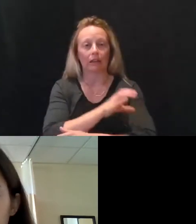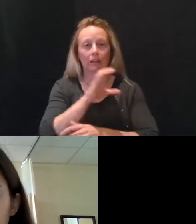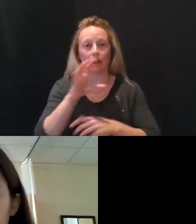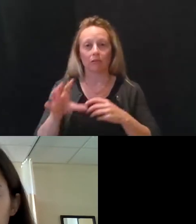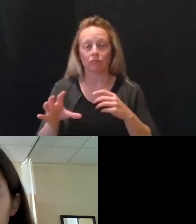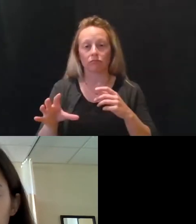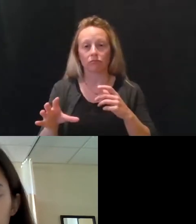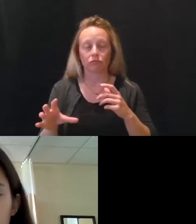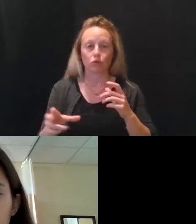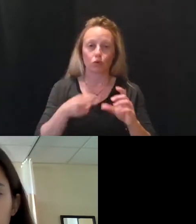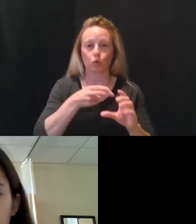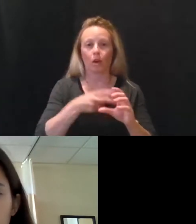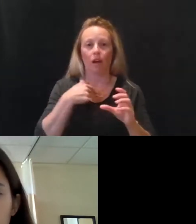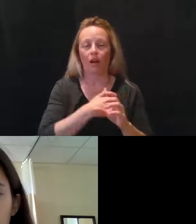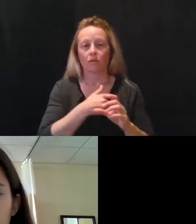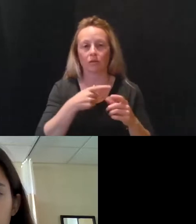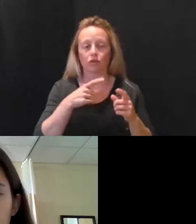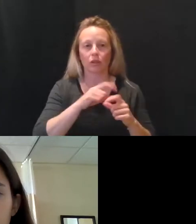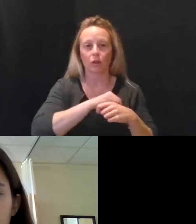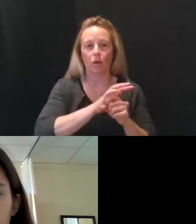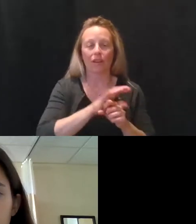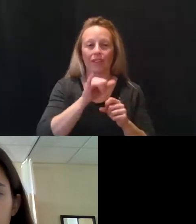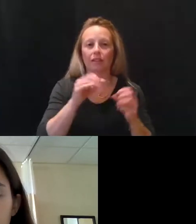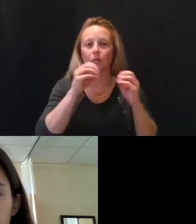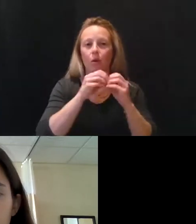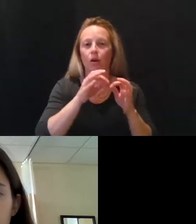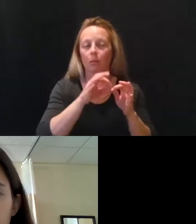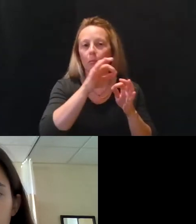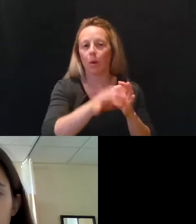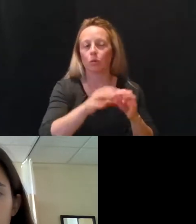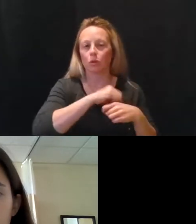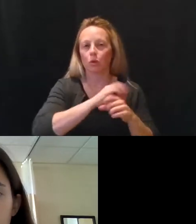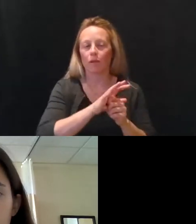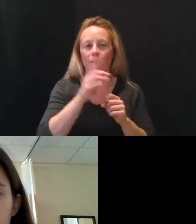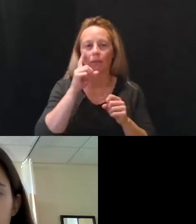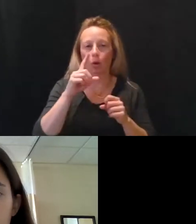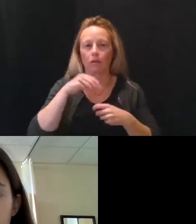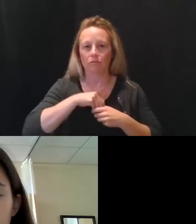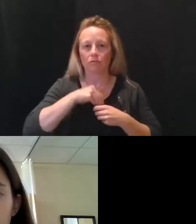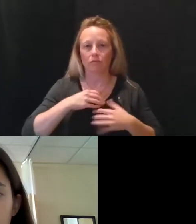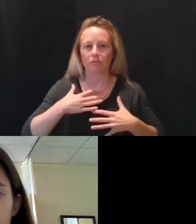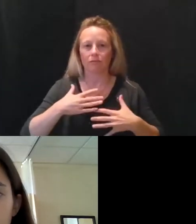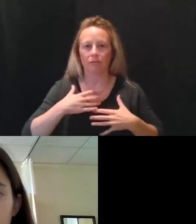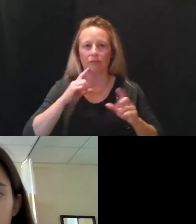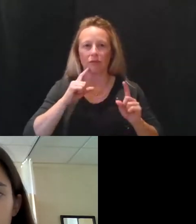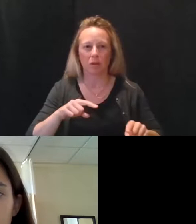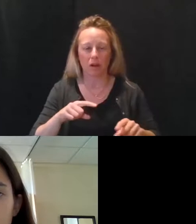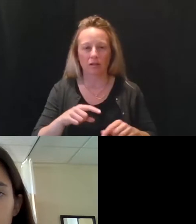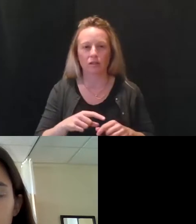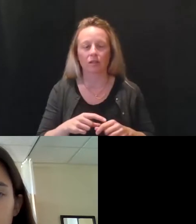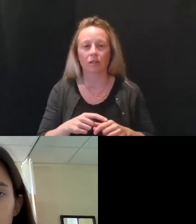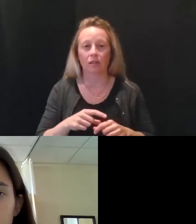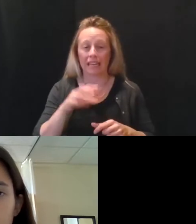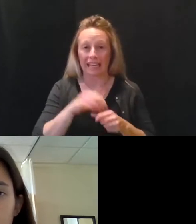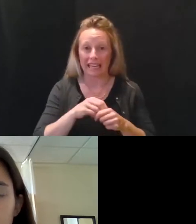COVID, is more a post-infectious inflammatory response. Most of the time in the literature, it's been written that